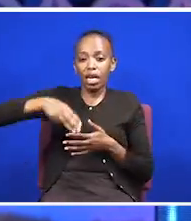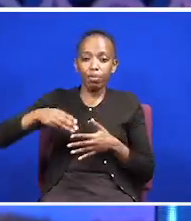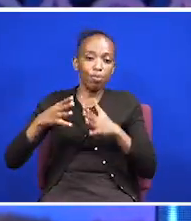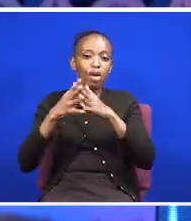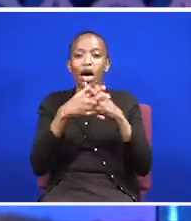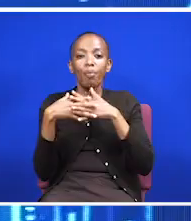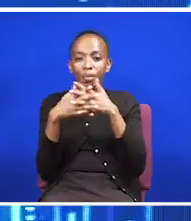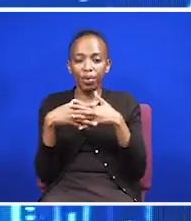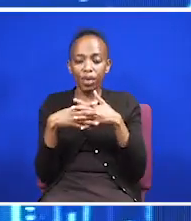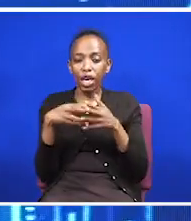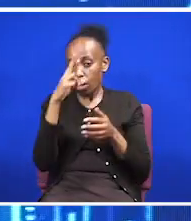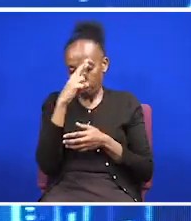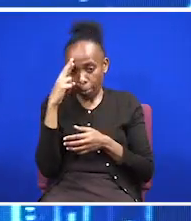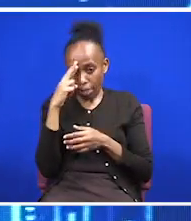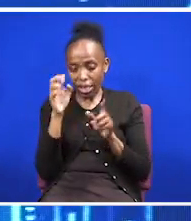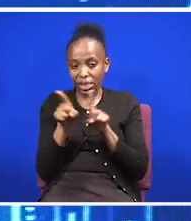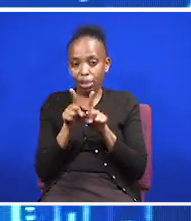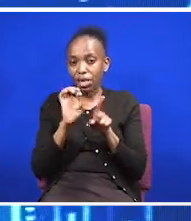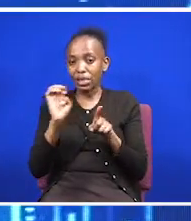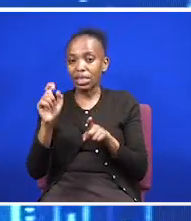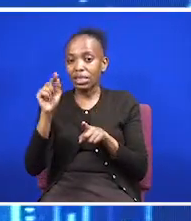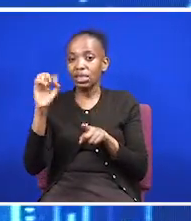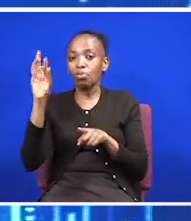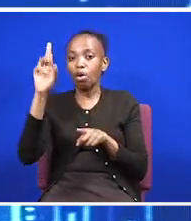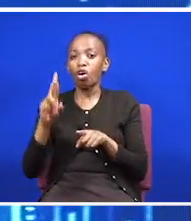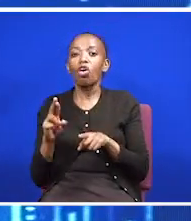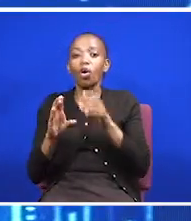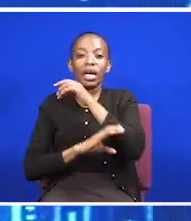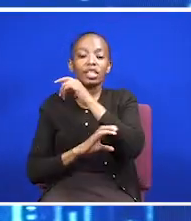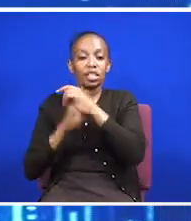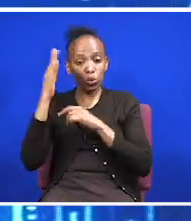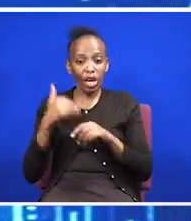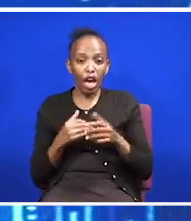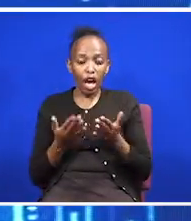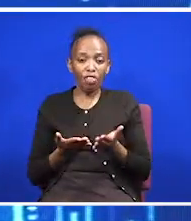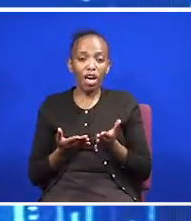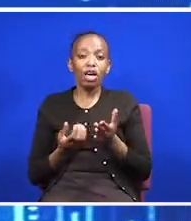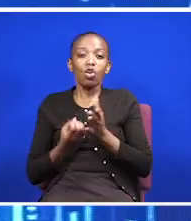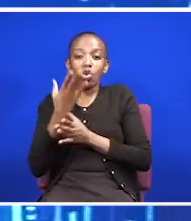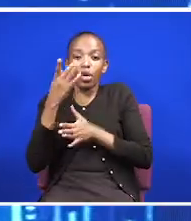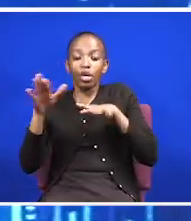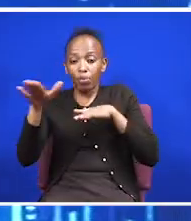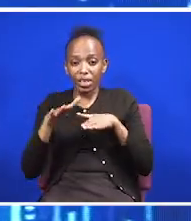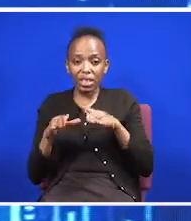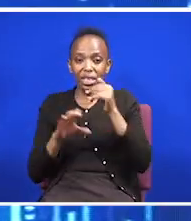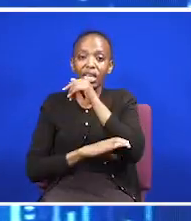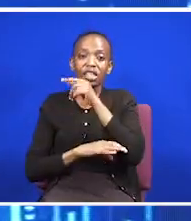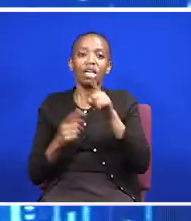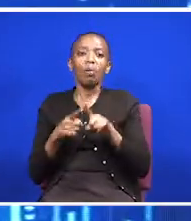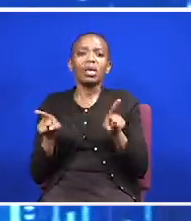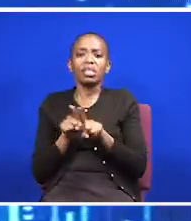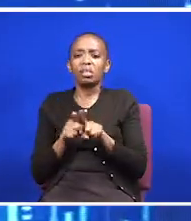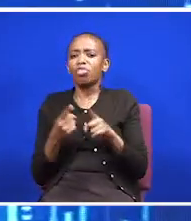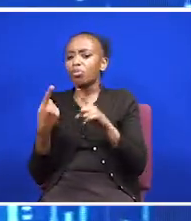from America, from Romania and East Timor. We mention these countries because we have a growing ministry presence in those countries. But of course,